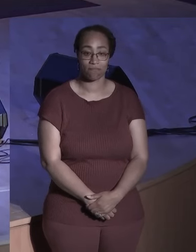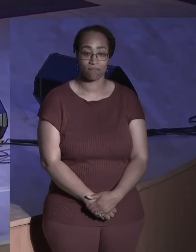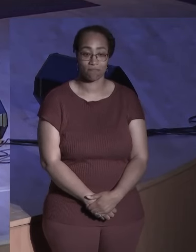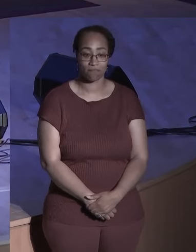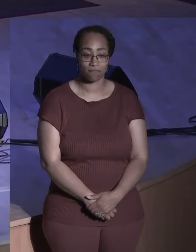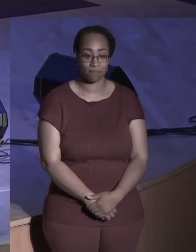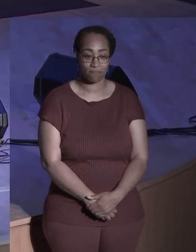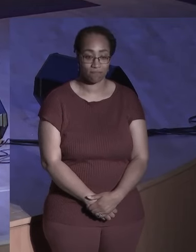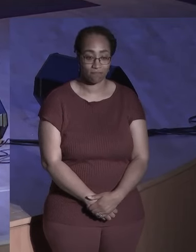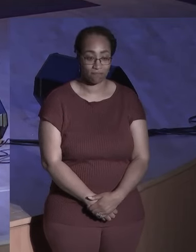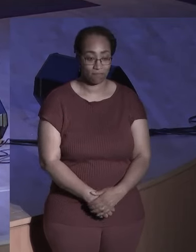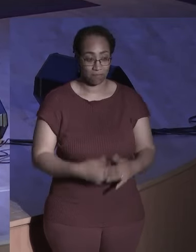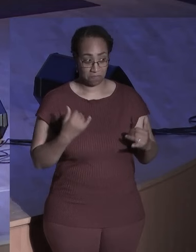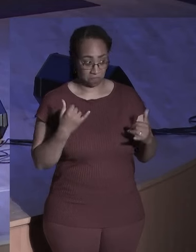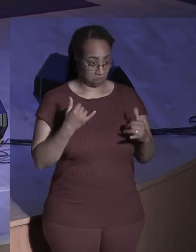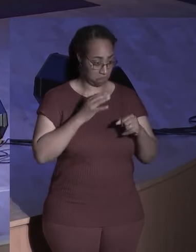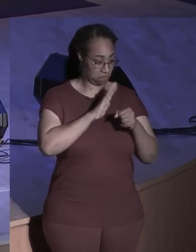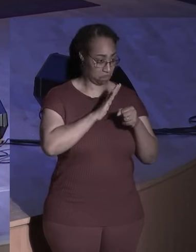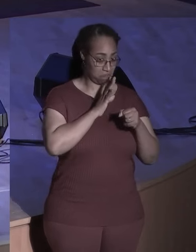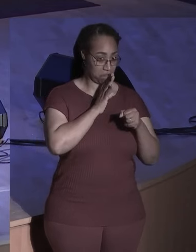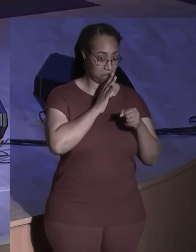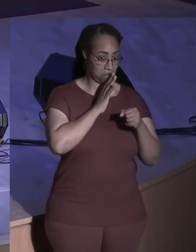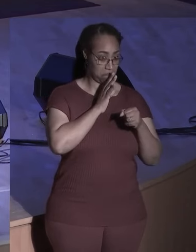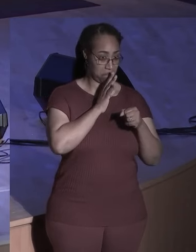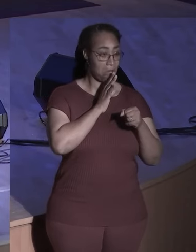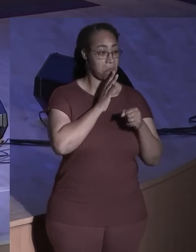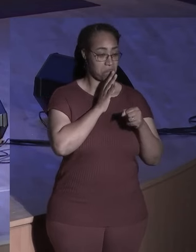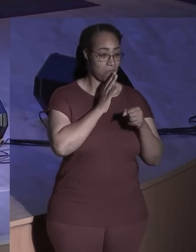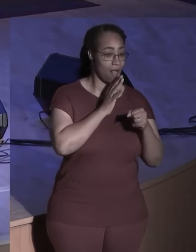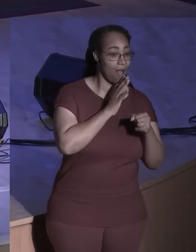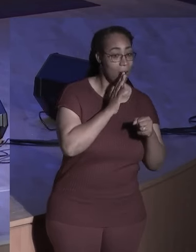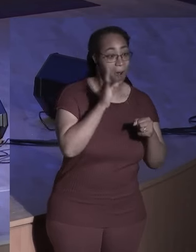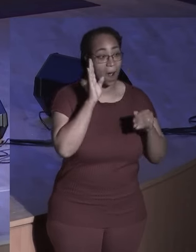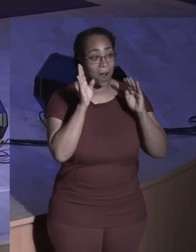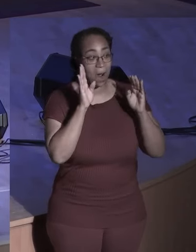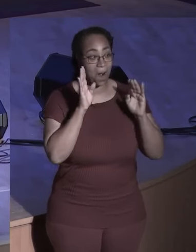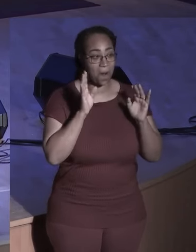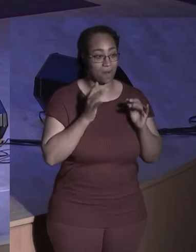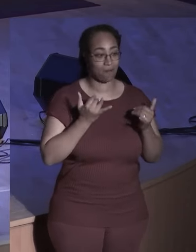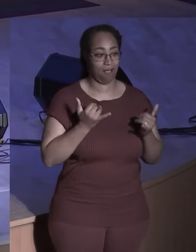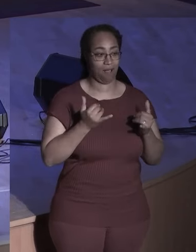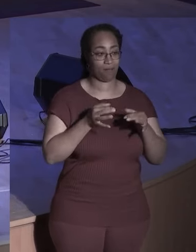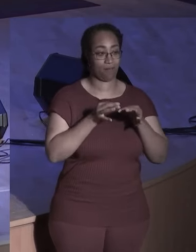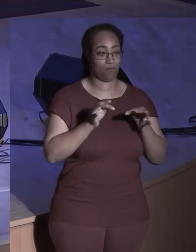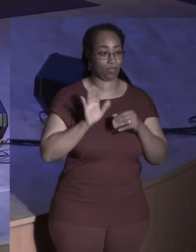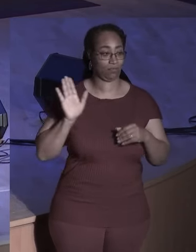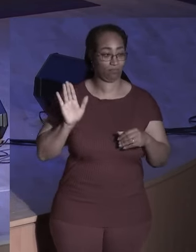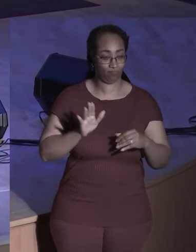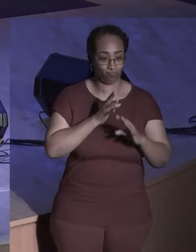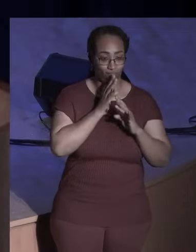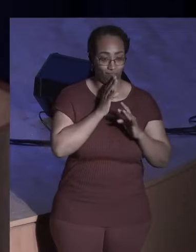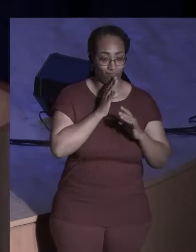Buenos días a cada una, a cada uno de ustedes, a sus abuelas, a sus abuelos. Muchas gracias por permitirnos estar aquí. Good